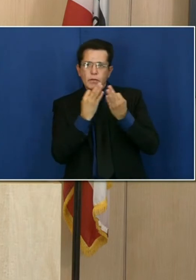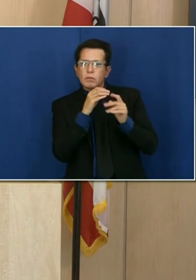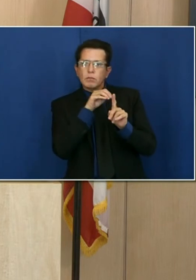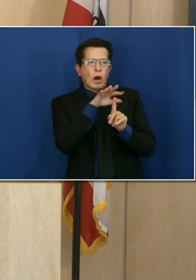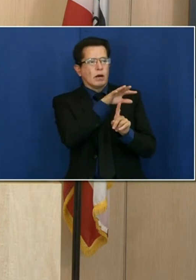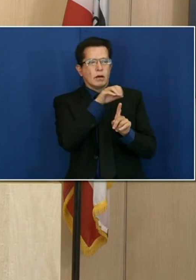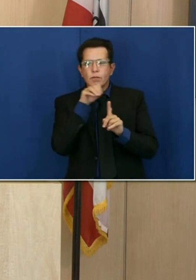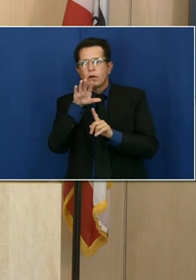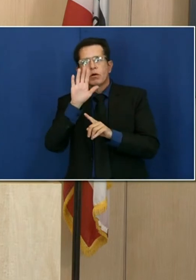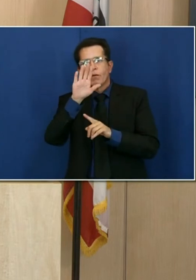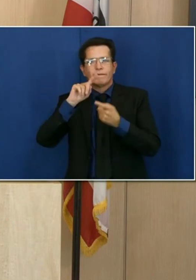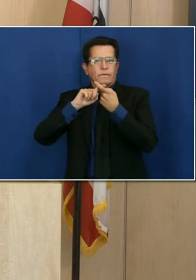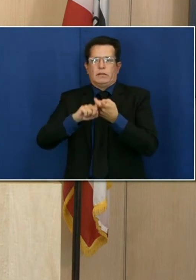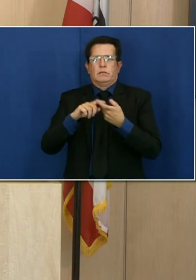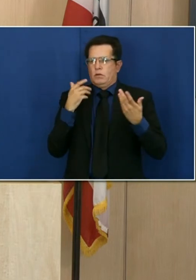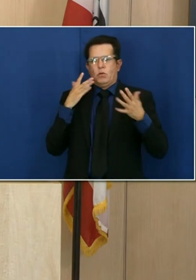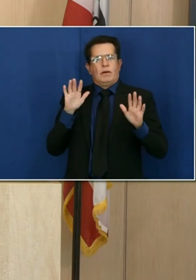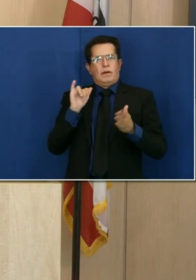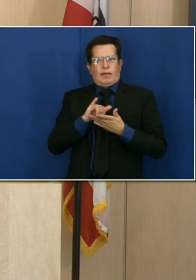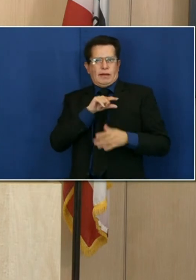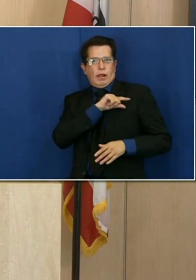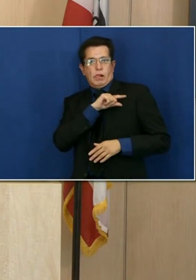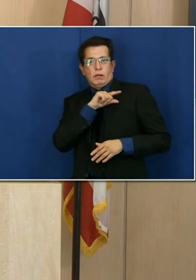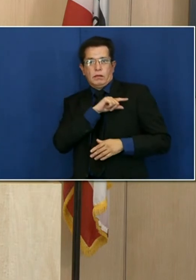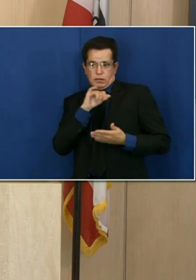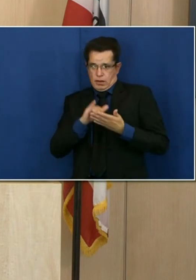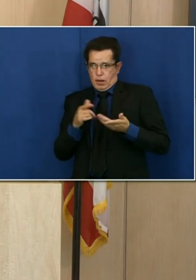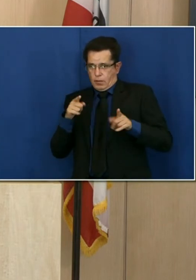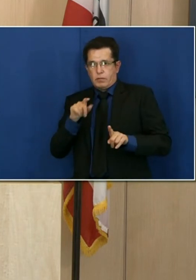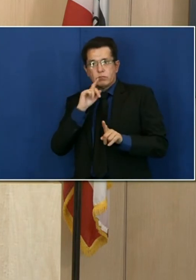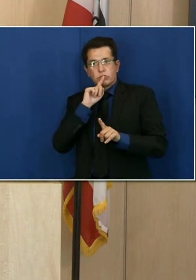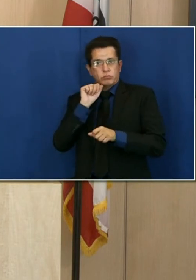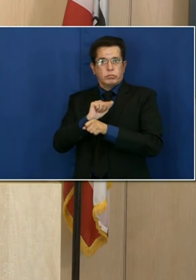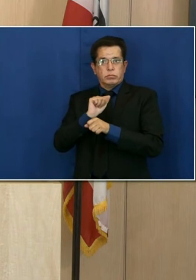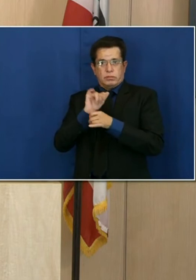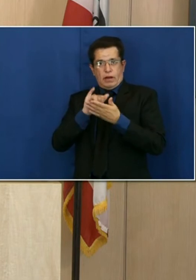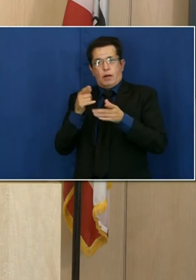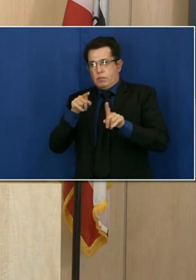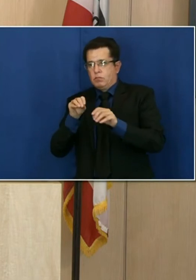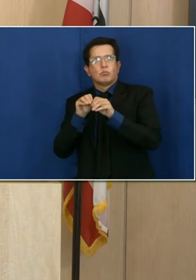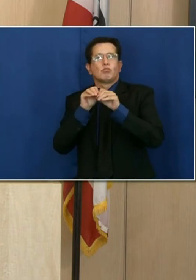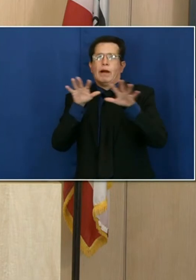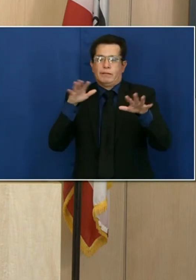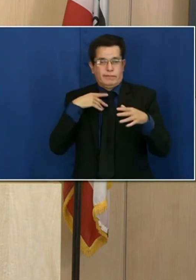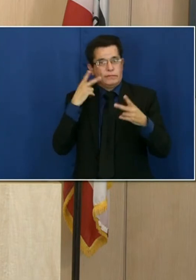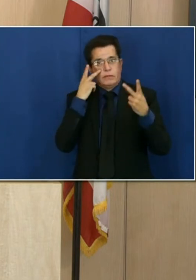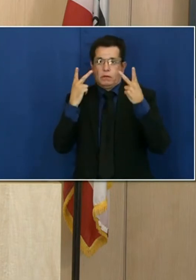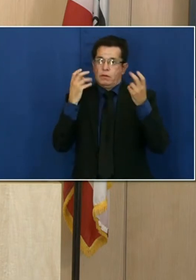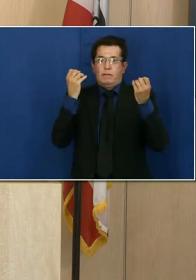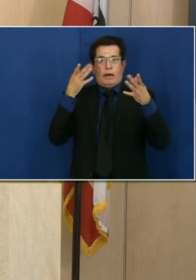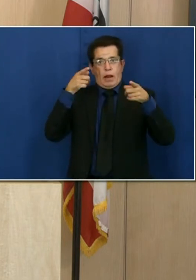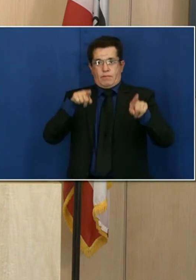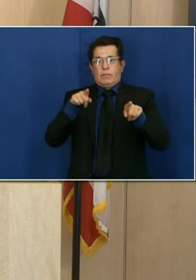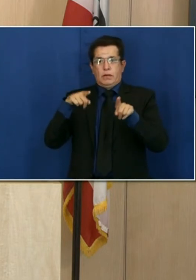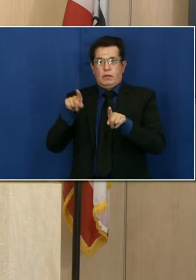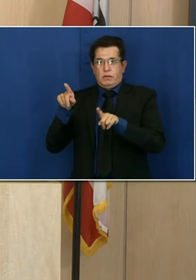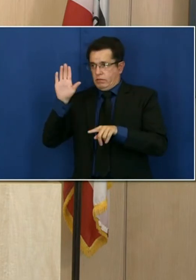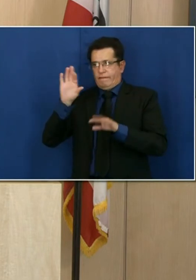wants to have that guilt on their conscience if that actually occurs. We've heard too many stories